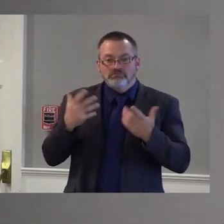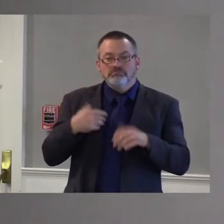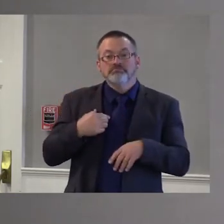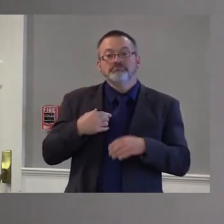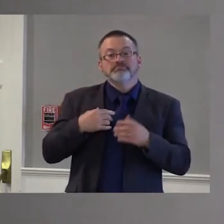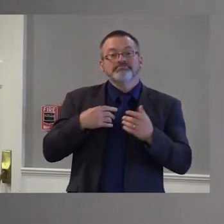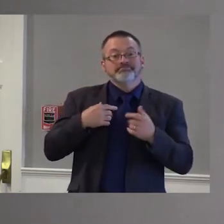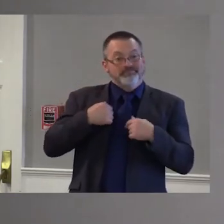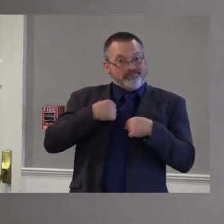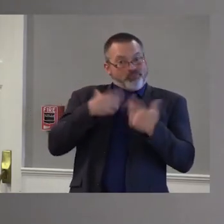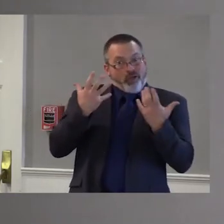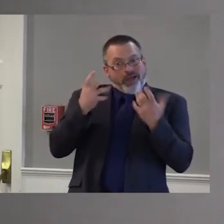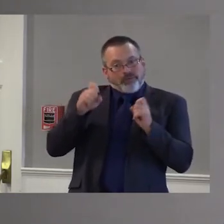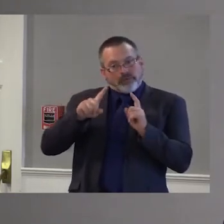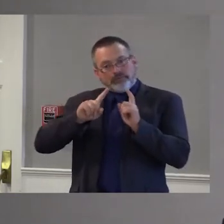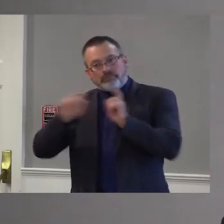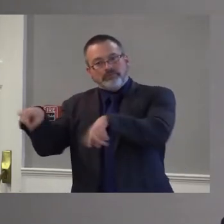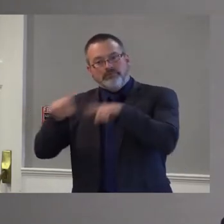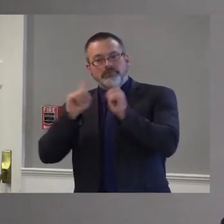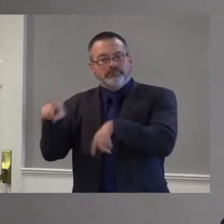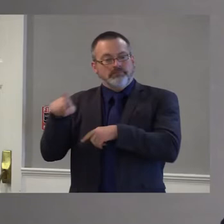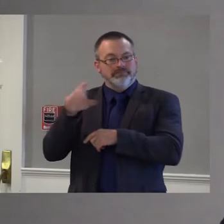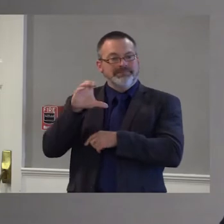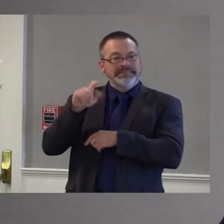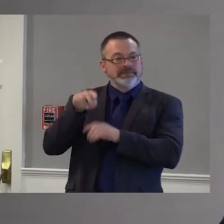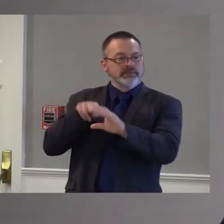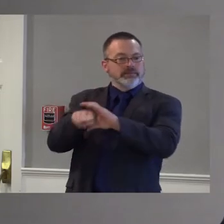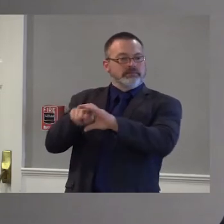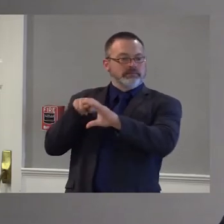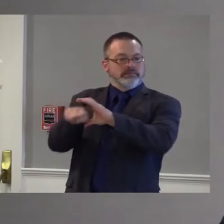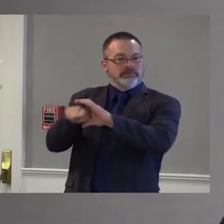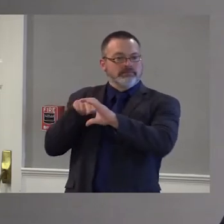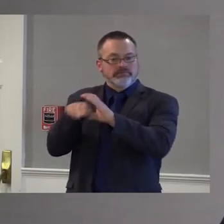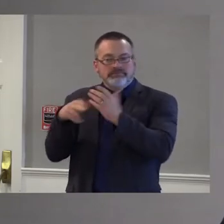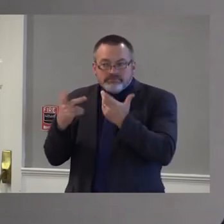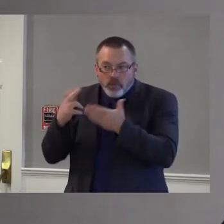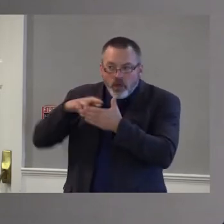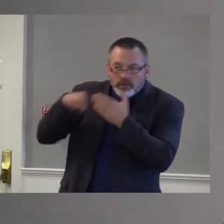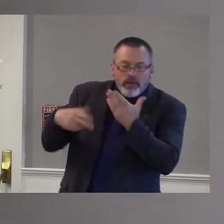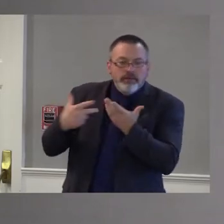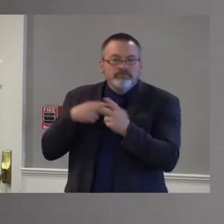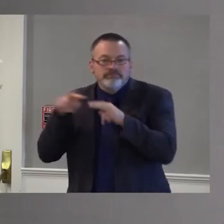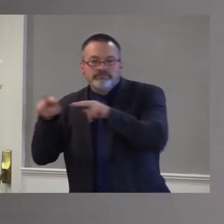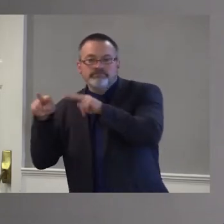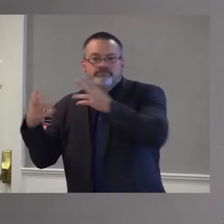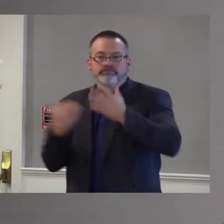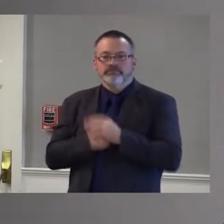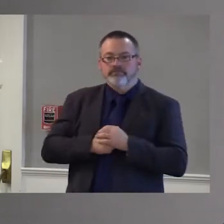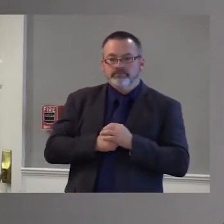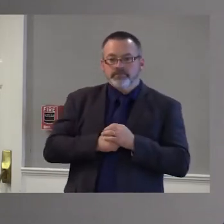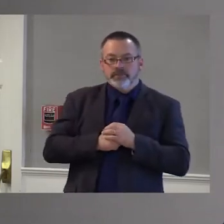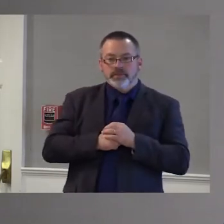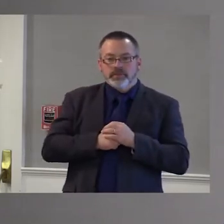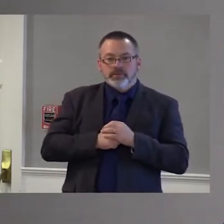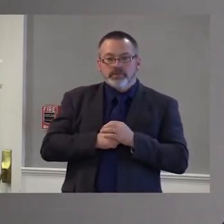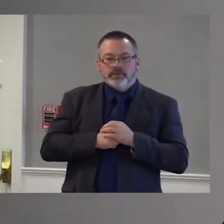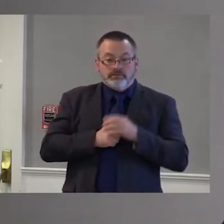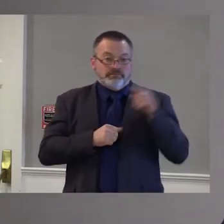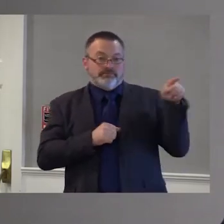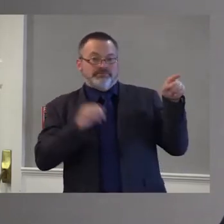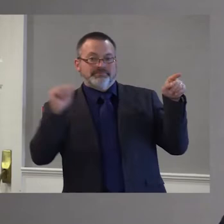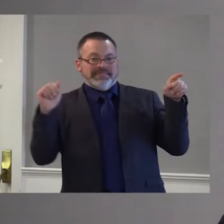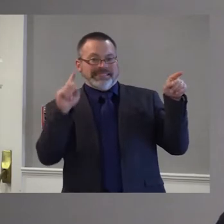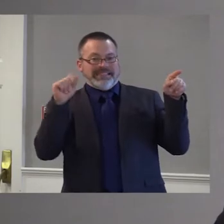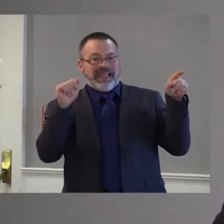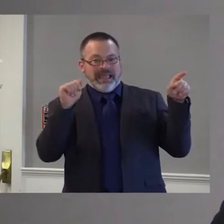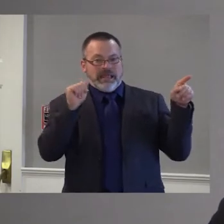yet shown signs of recurrence. And I'm reassured and comforted in knowing that the provisions of the ADA will directly make my